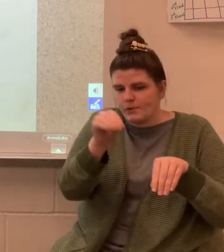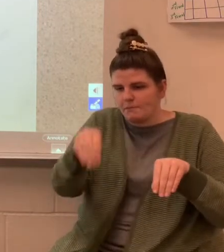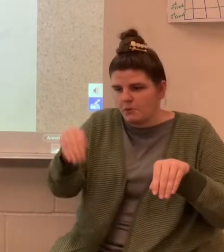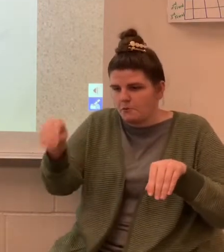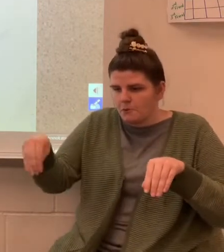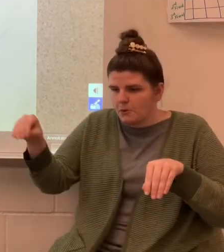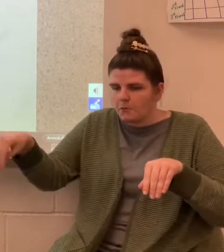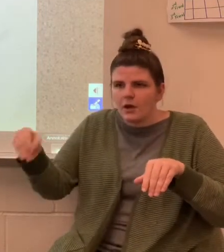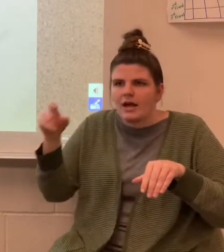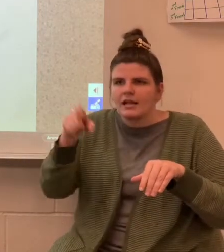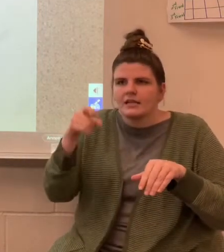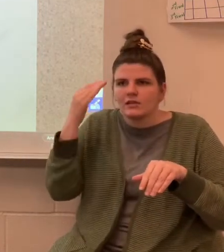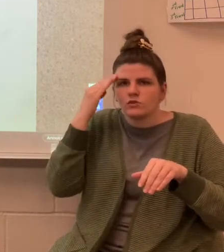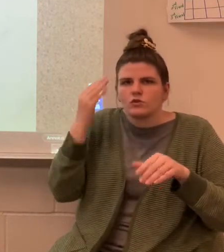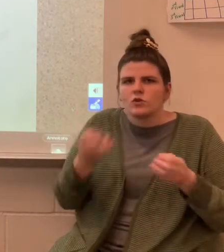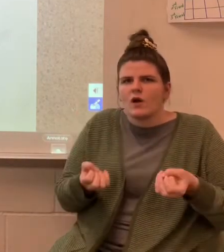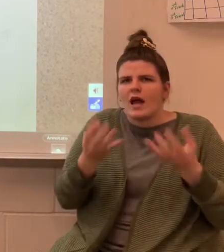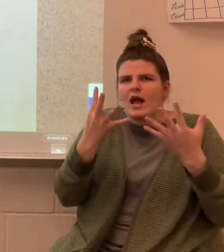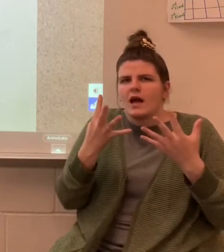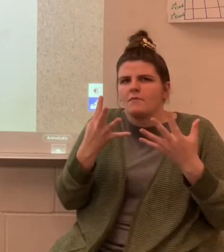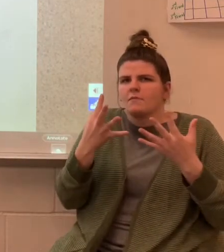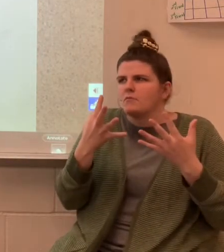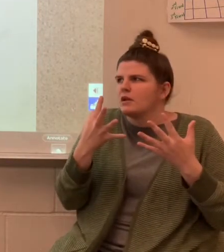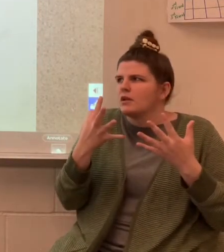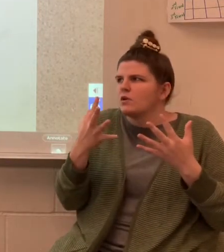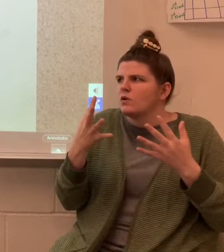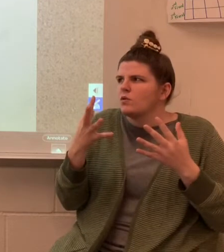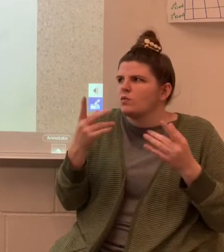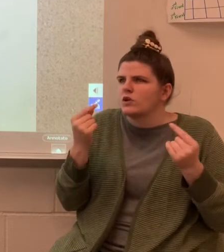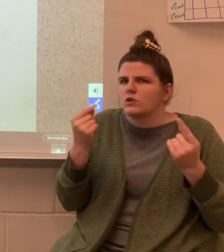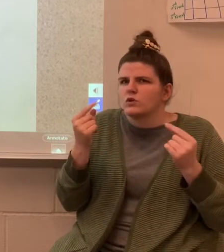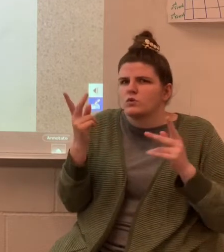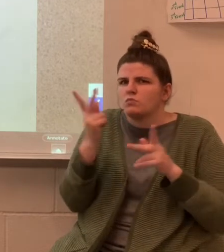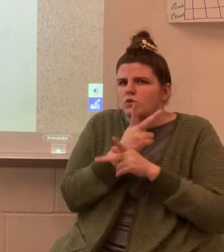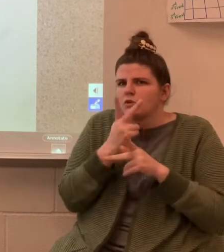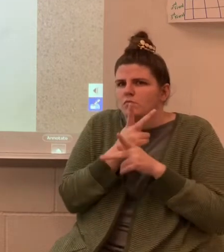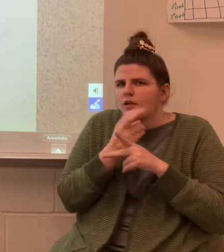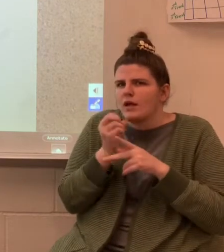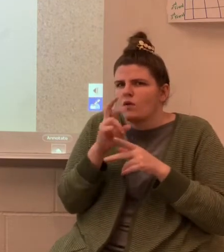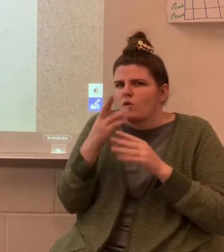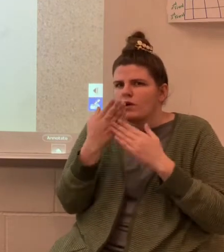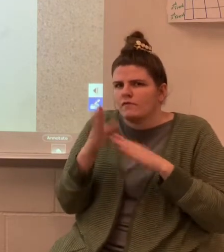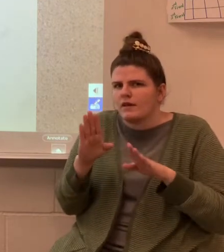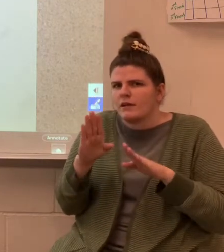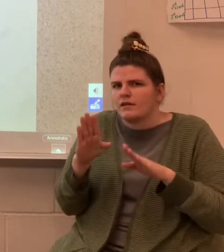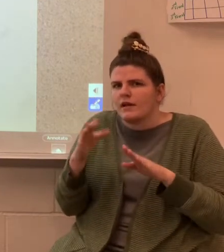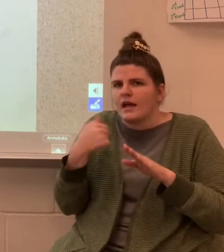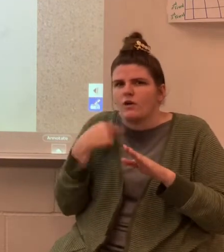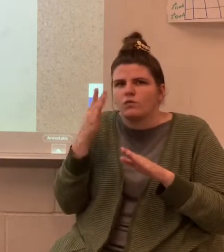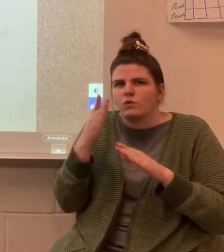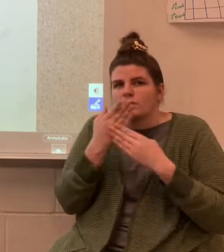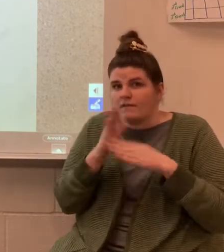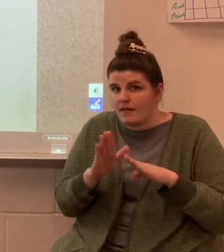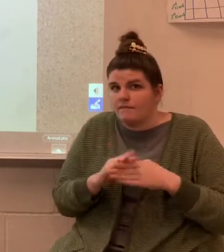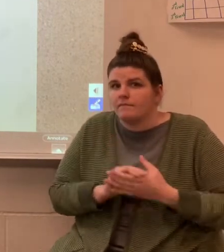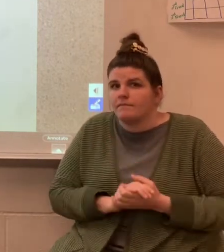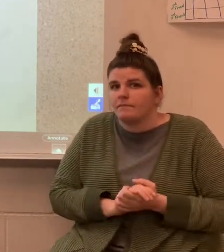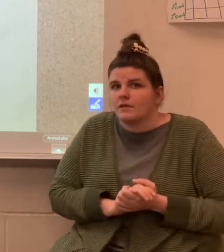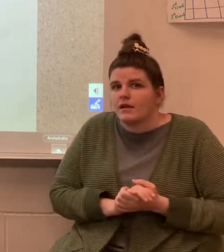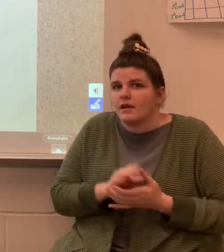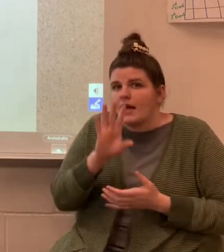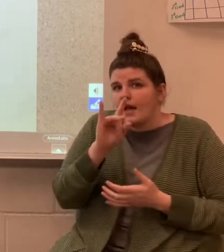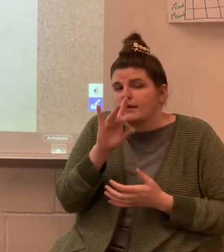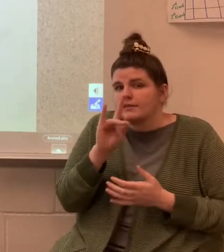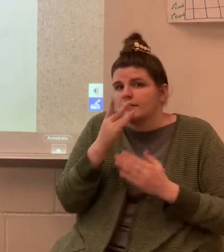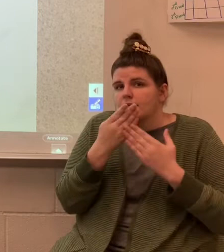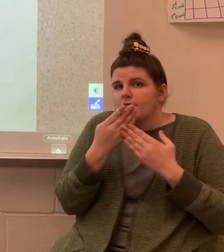buy. Multiply? We're going to do multiply or divide? Divide. Okay, so I take my